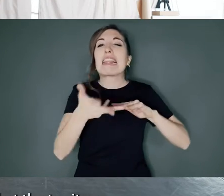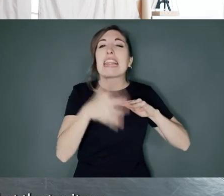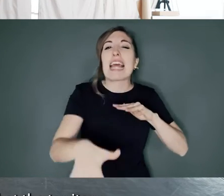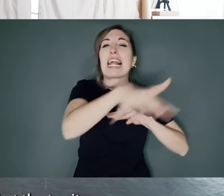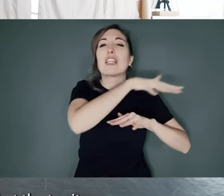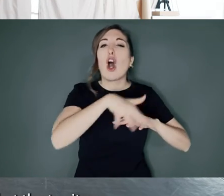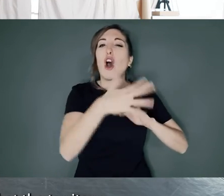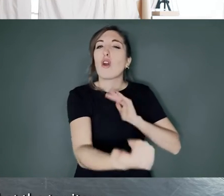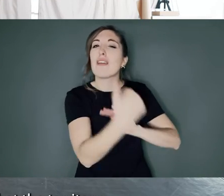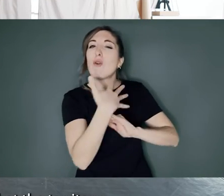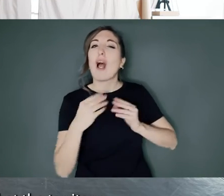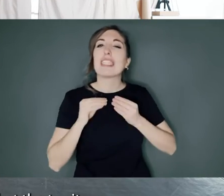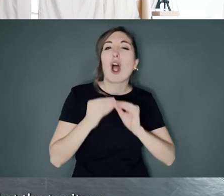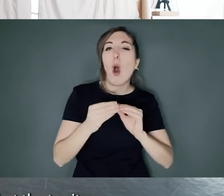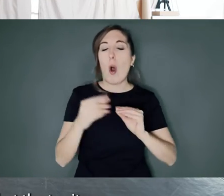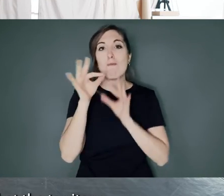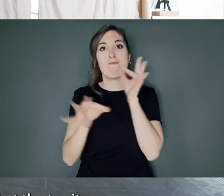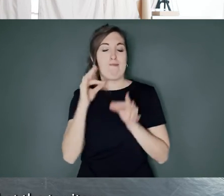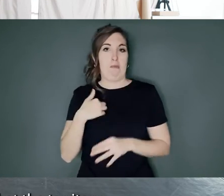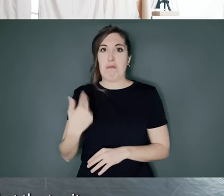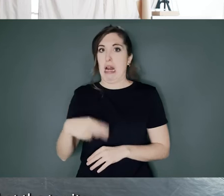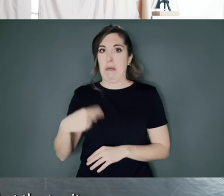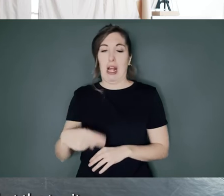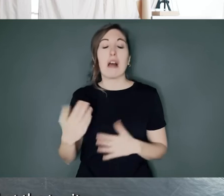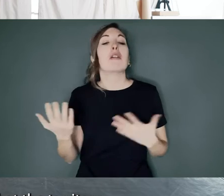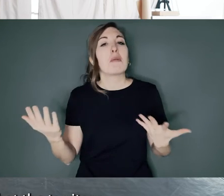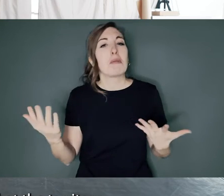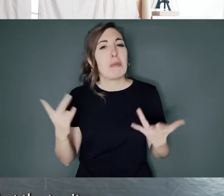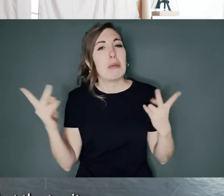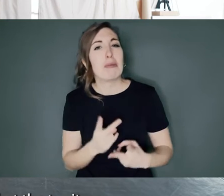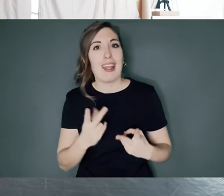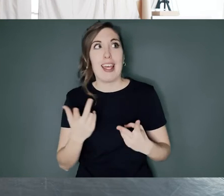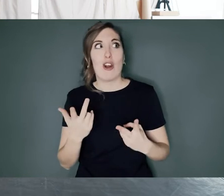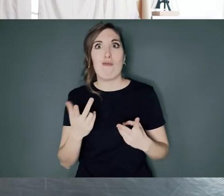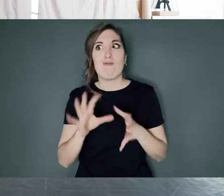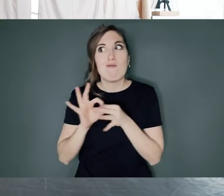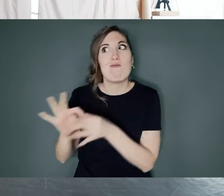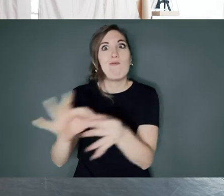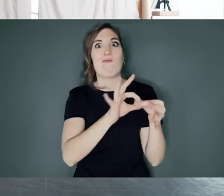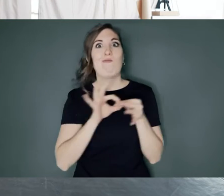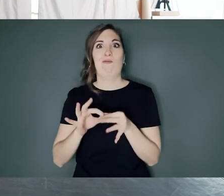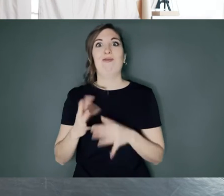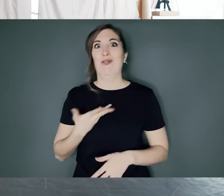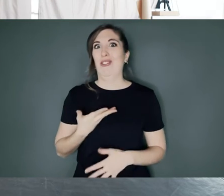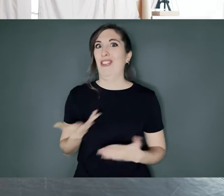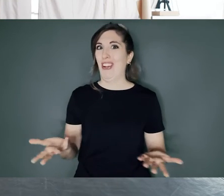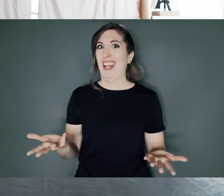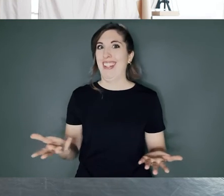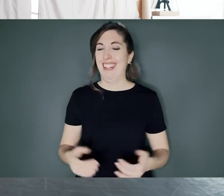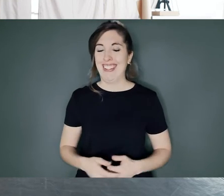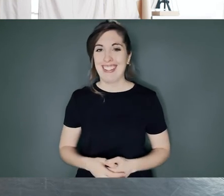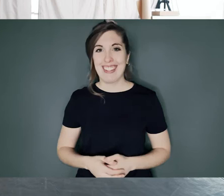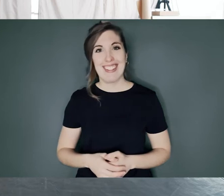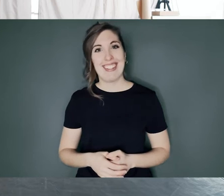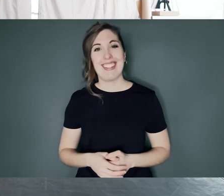Again, I can't say specifically what the territory has influenced. I can't